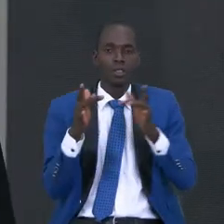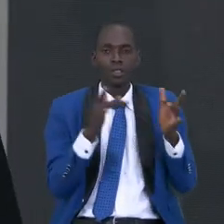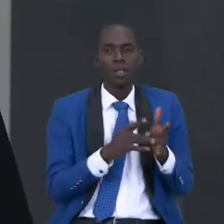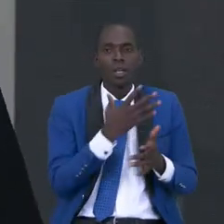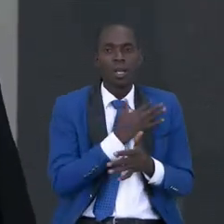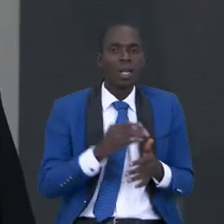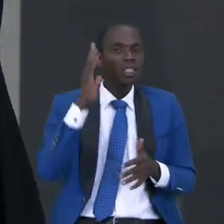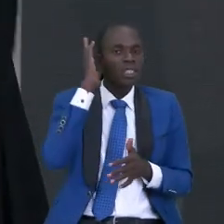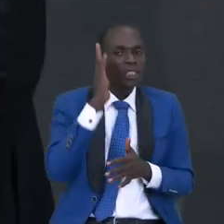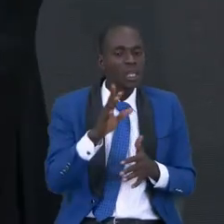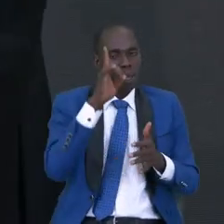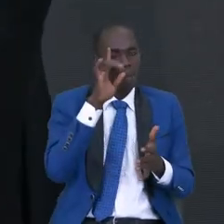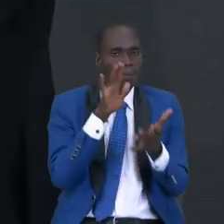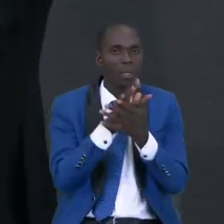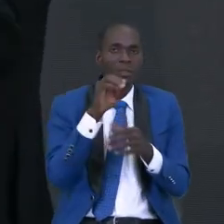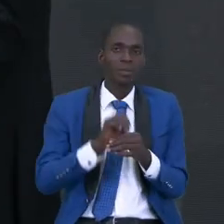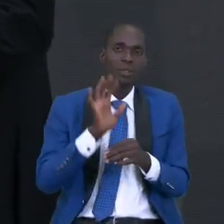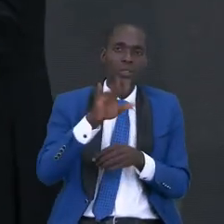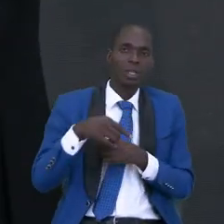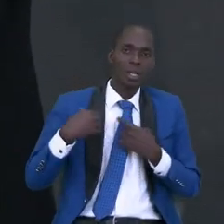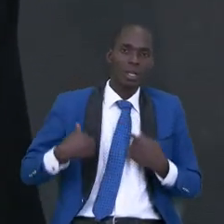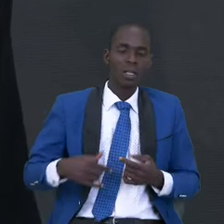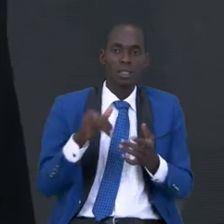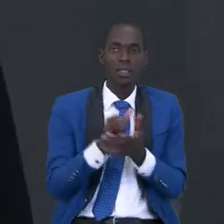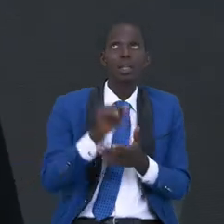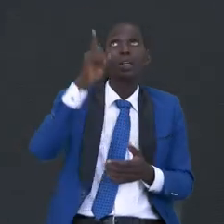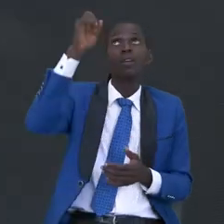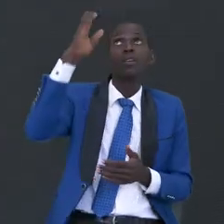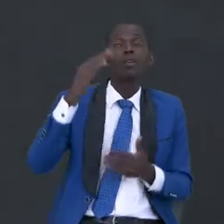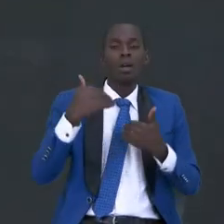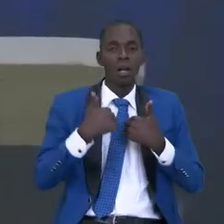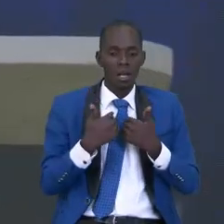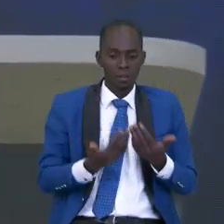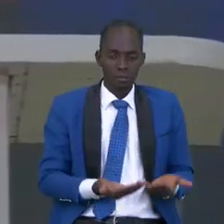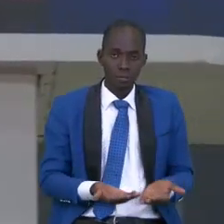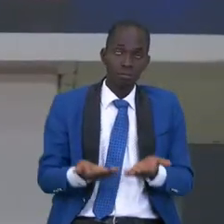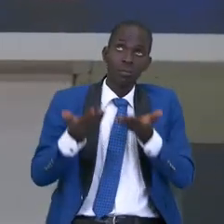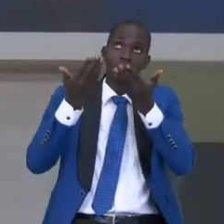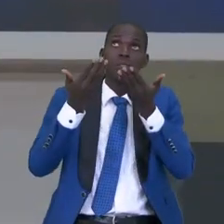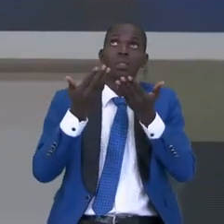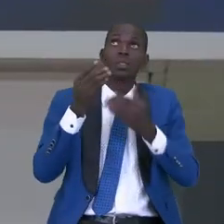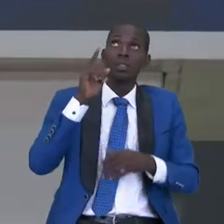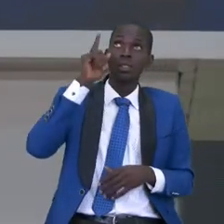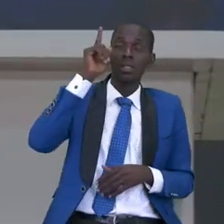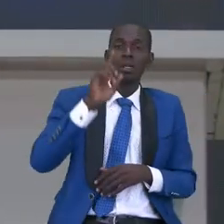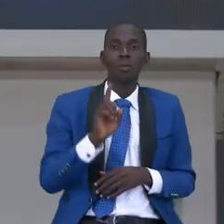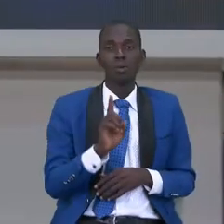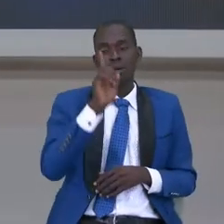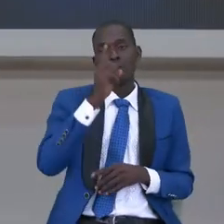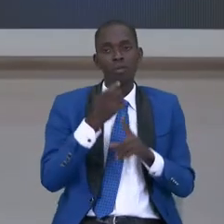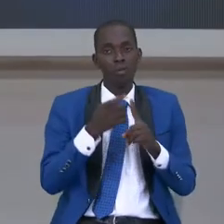shalt believe in thine heart that God has raised him from the